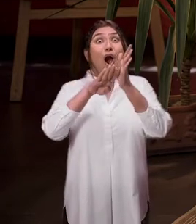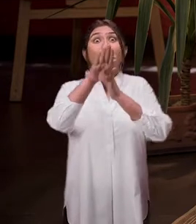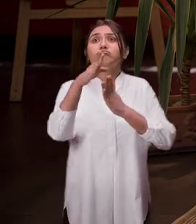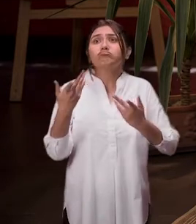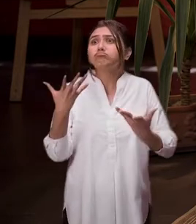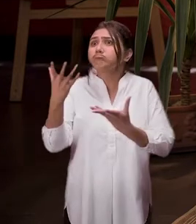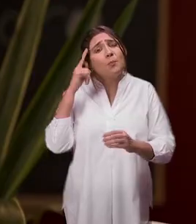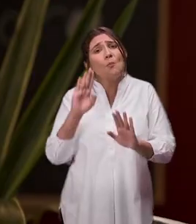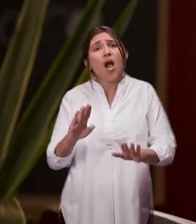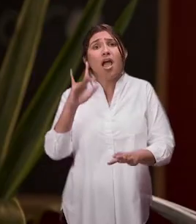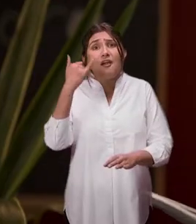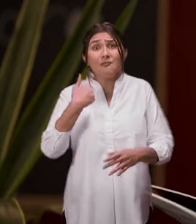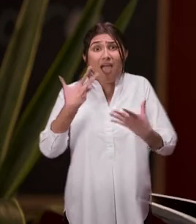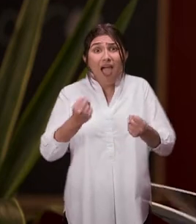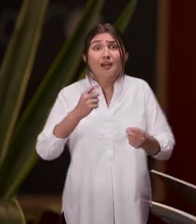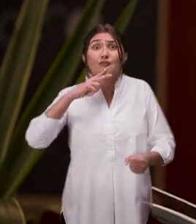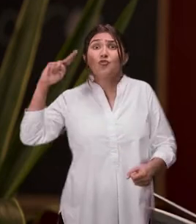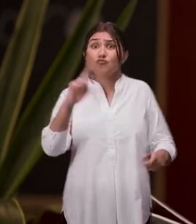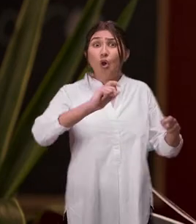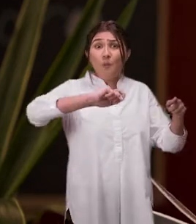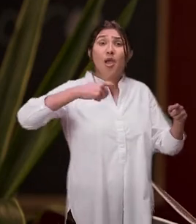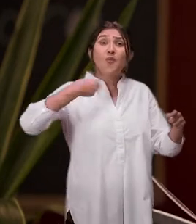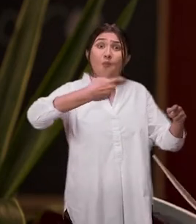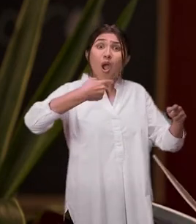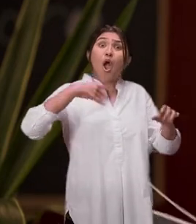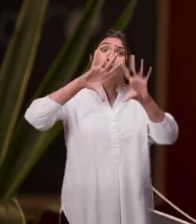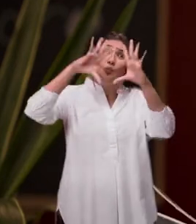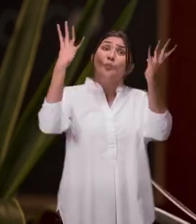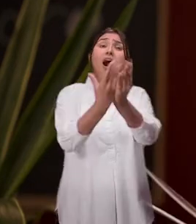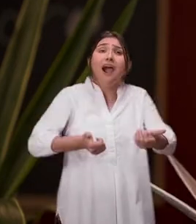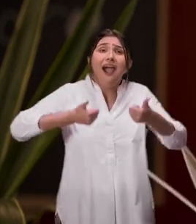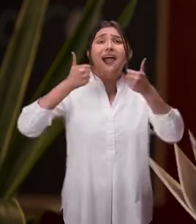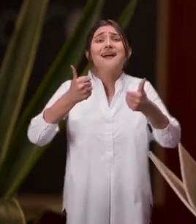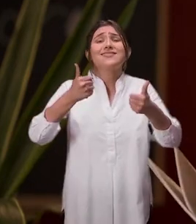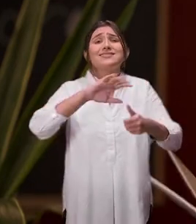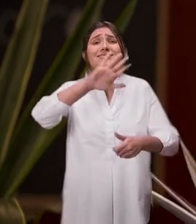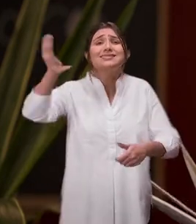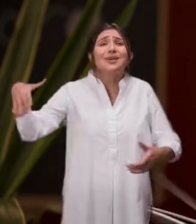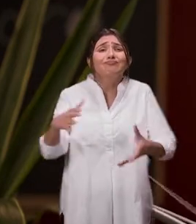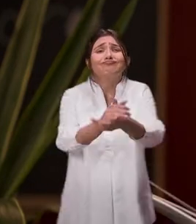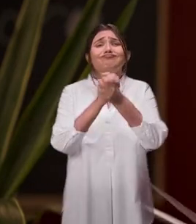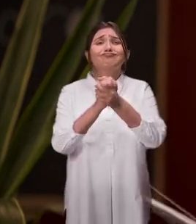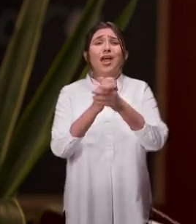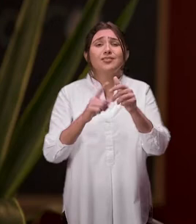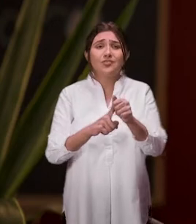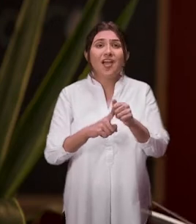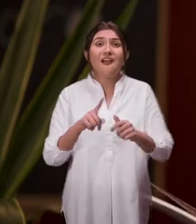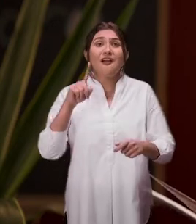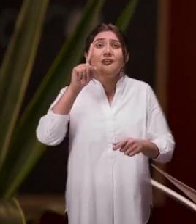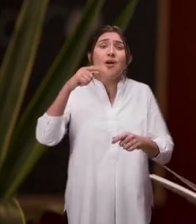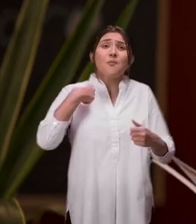what they had dreamed of. I knew then that if I had a magic pencil, I would use it to draw a better world, a peaceful